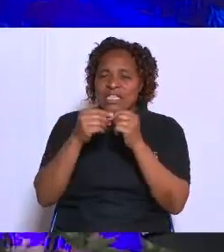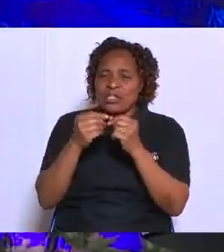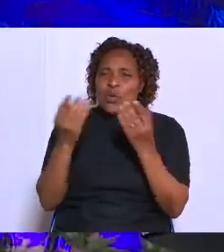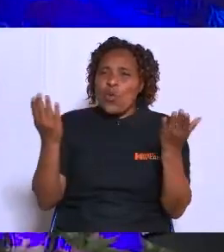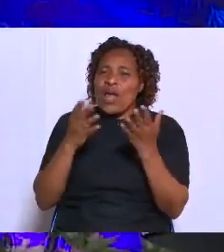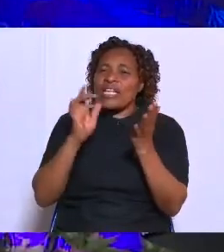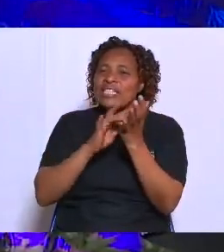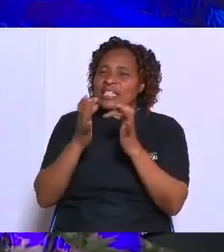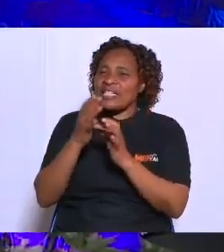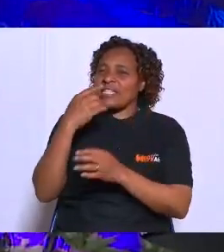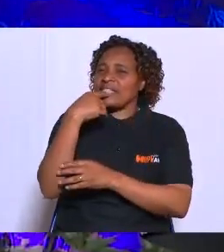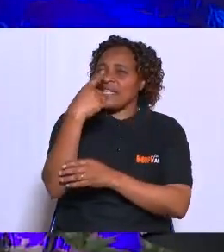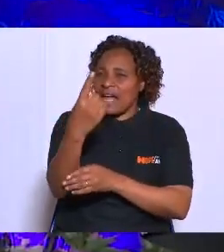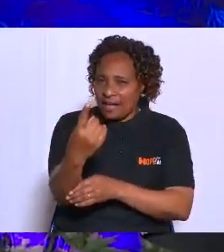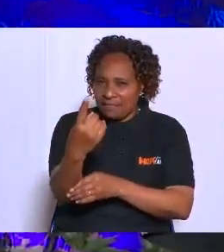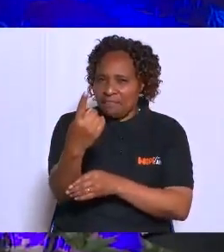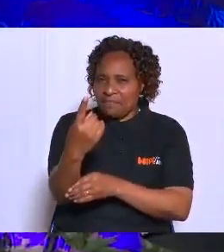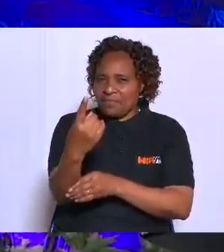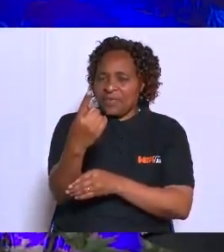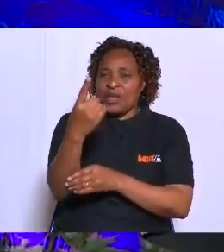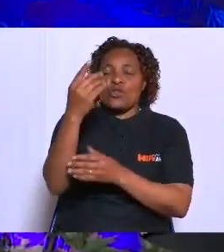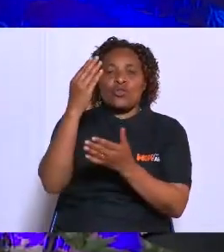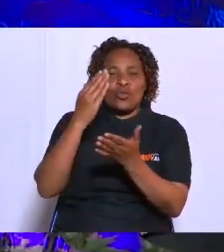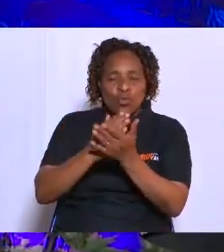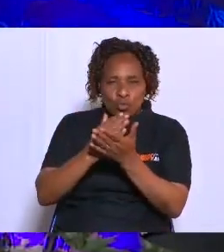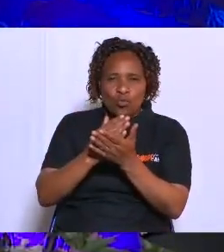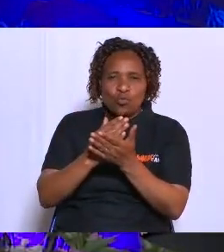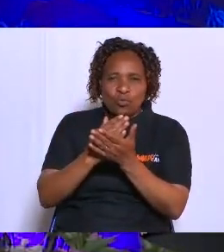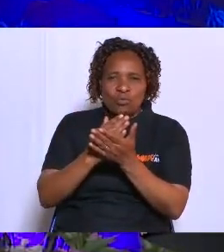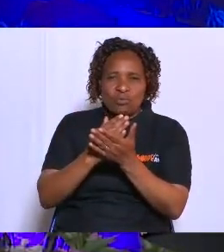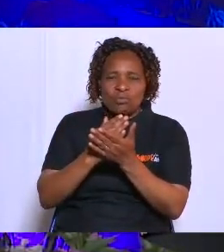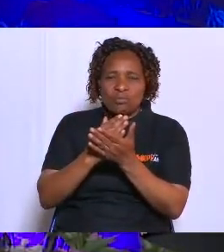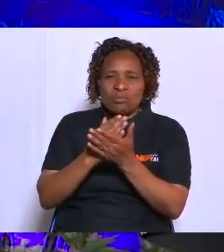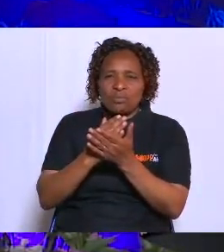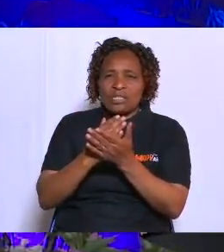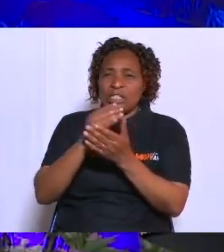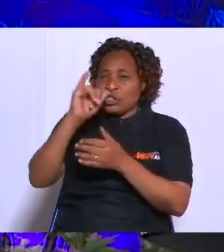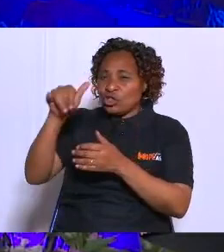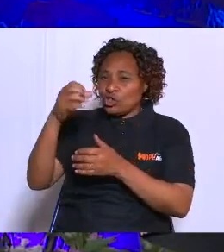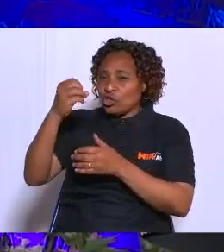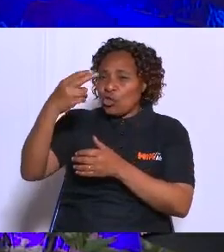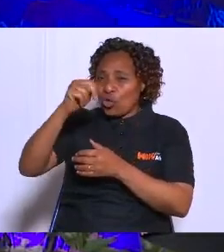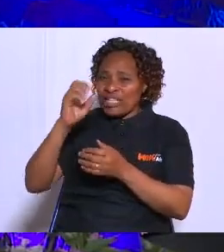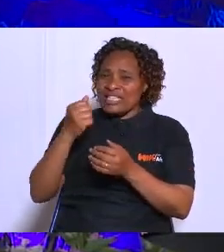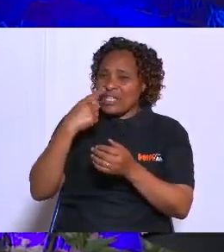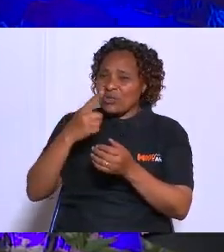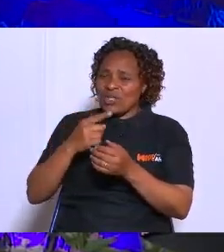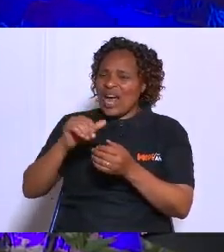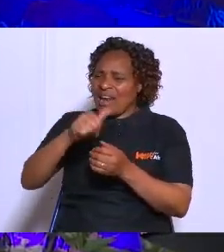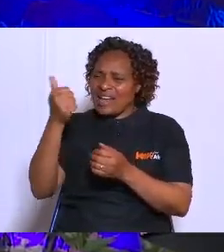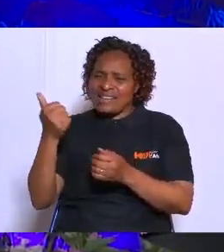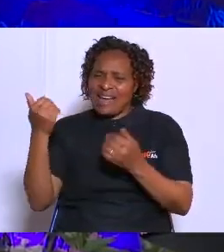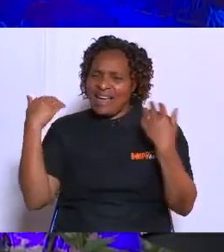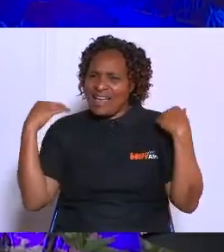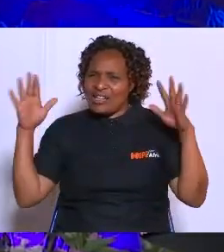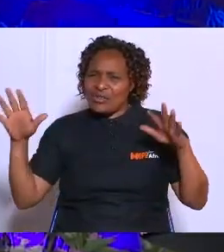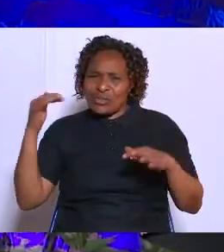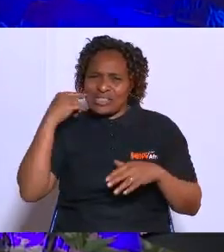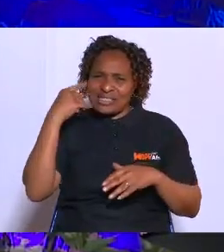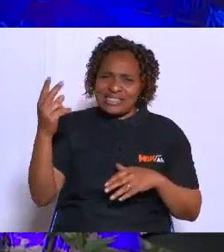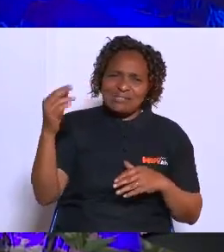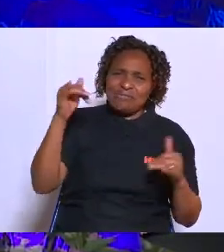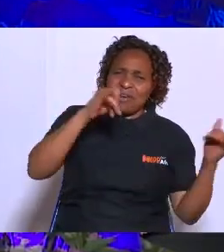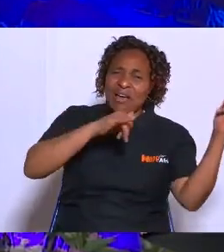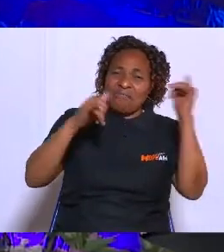Jesus said through to John John says I saw another Angel flying in the middle of Heaven having